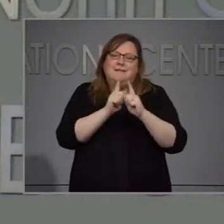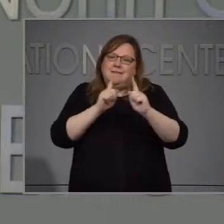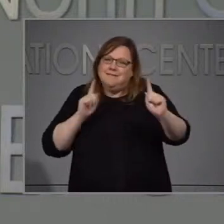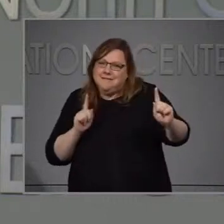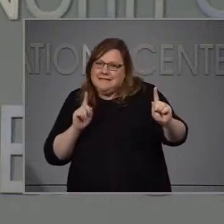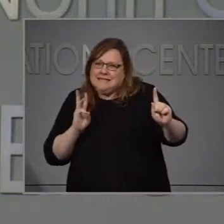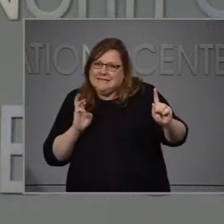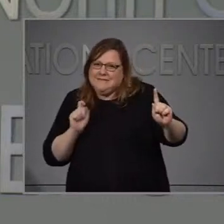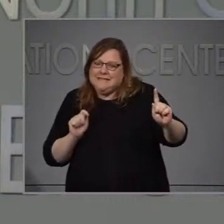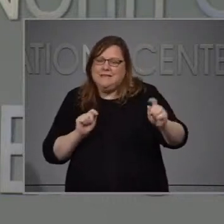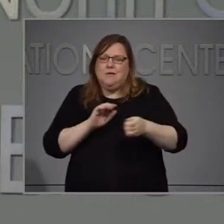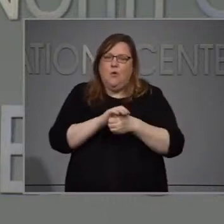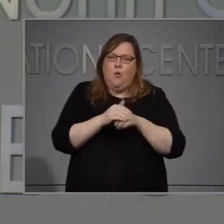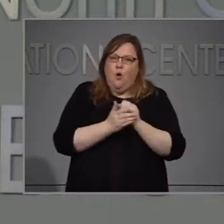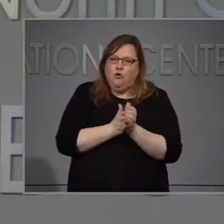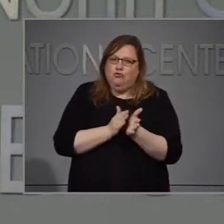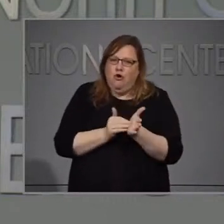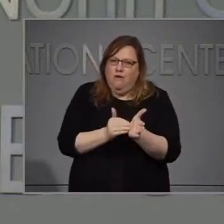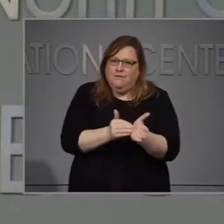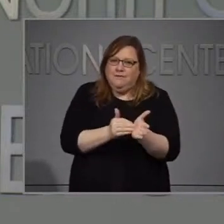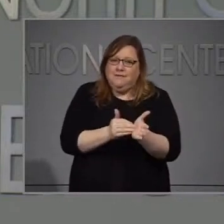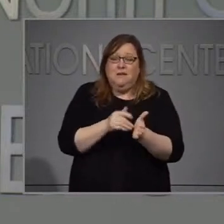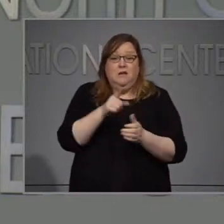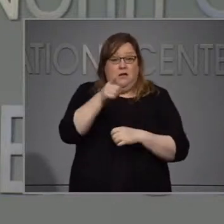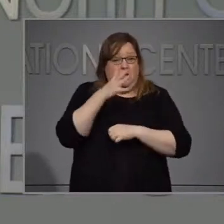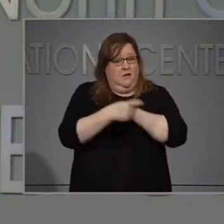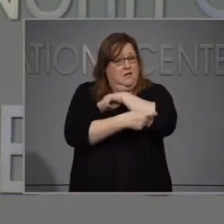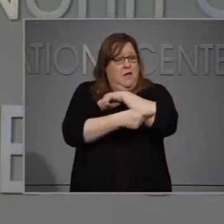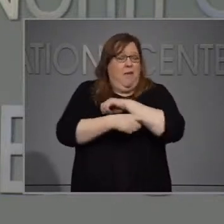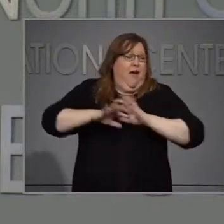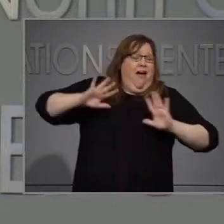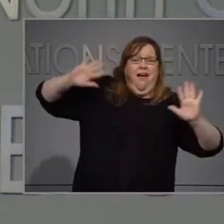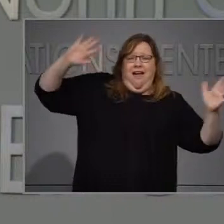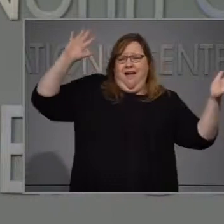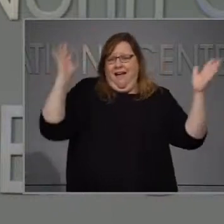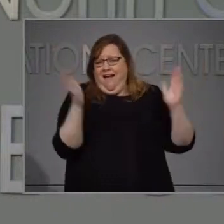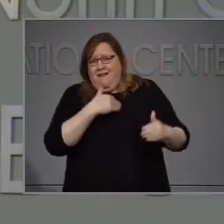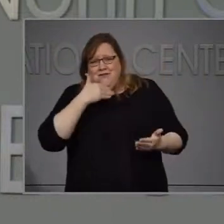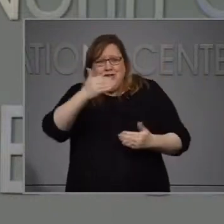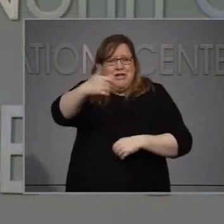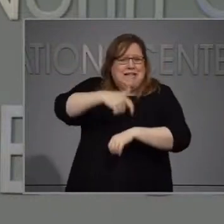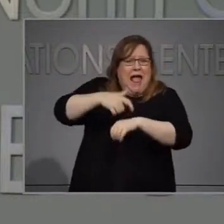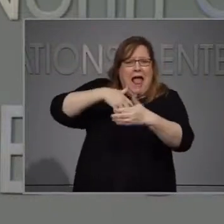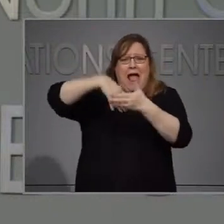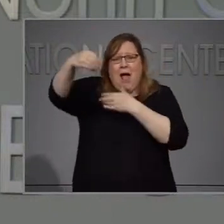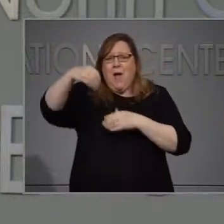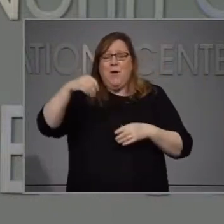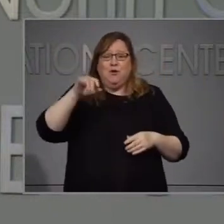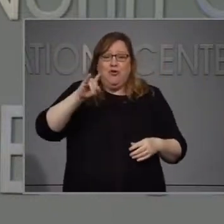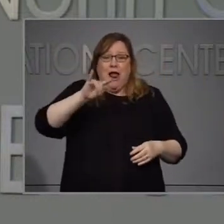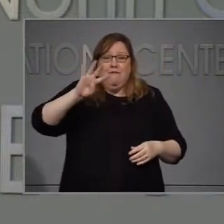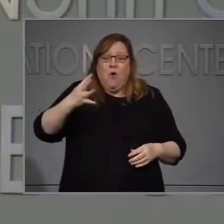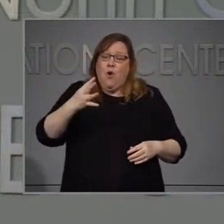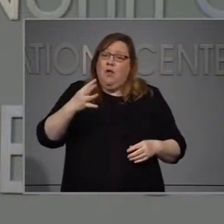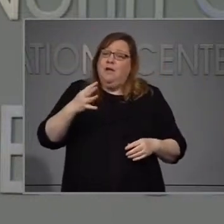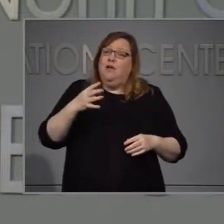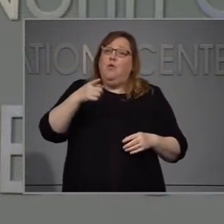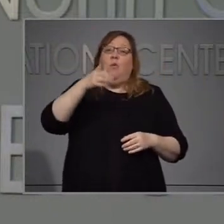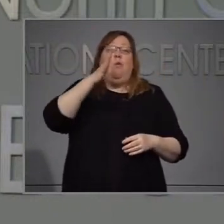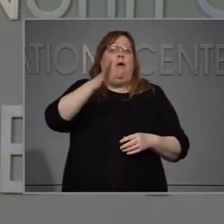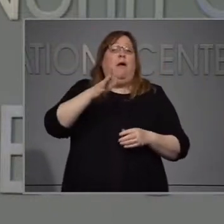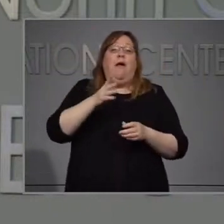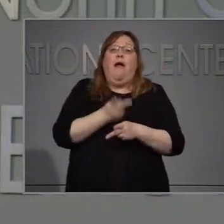most important holiday and throw caution to the wind. Let's not do that. We all need to remember that if we don't follow the